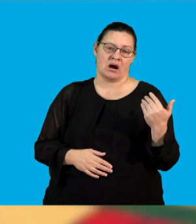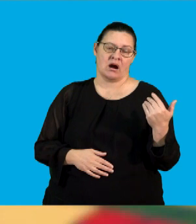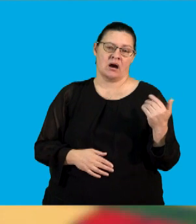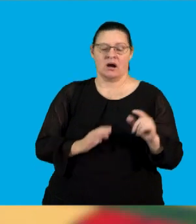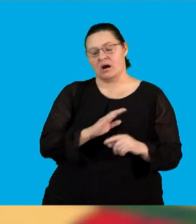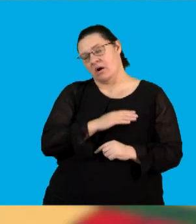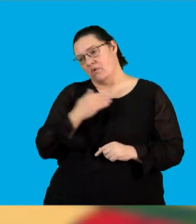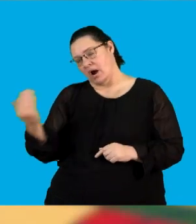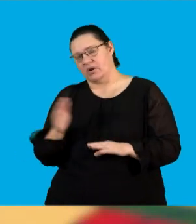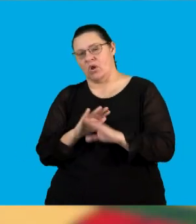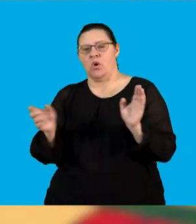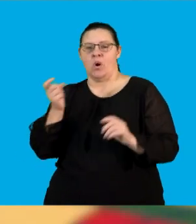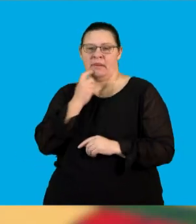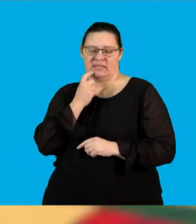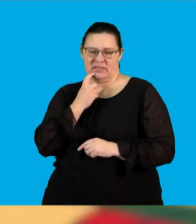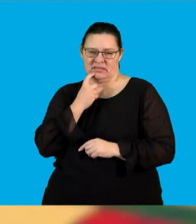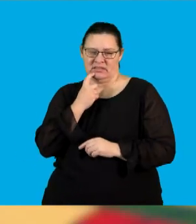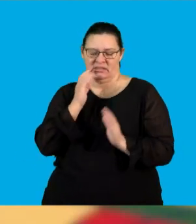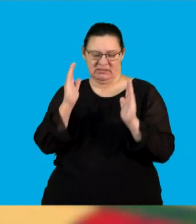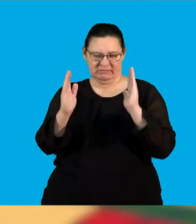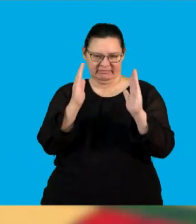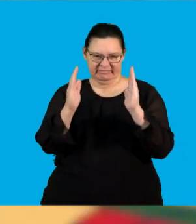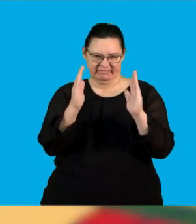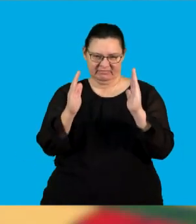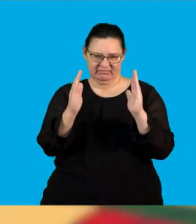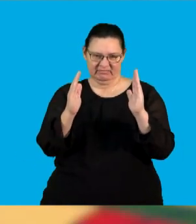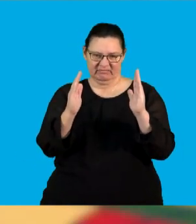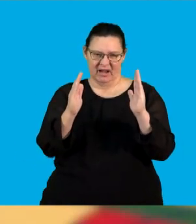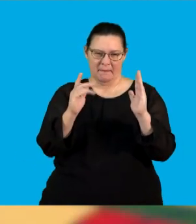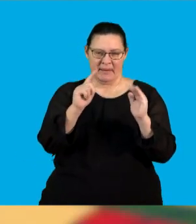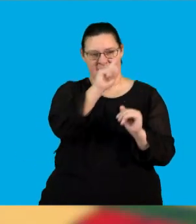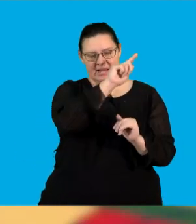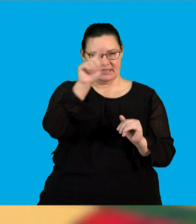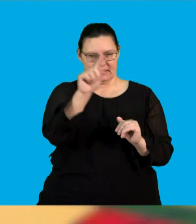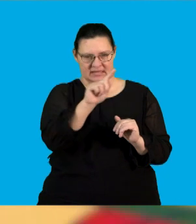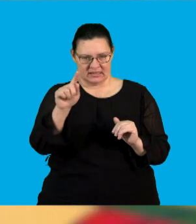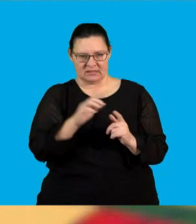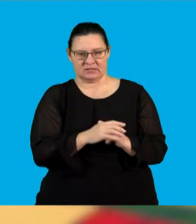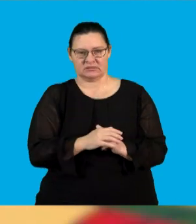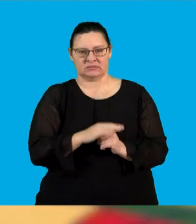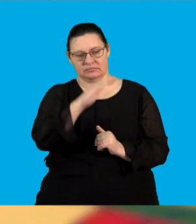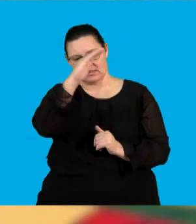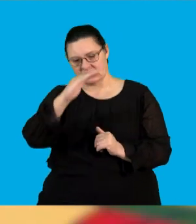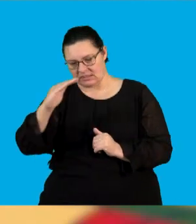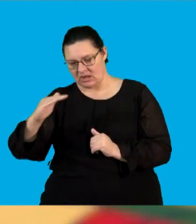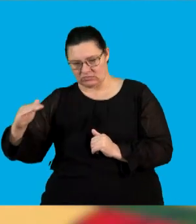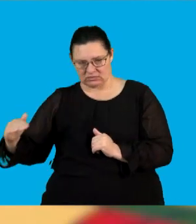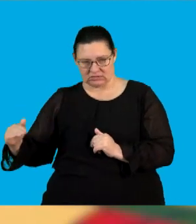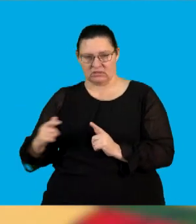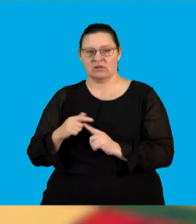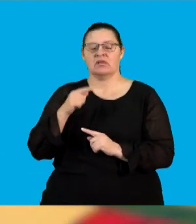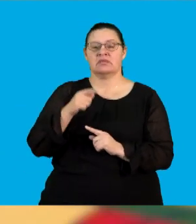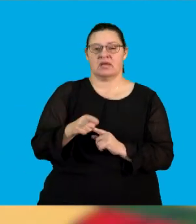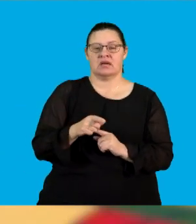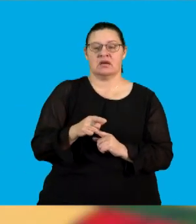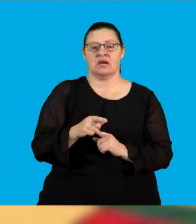side, we can find our non-metals. Then in between, they make a zigzag starting from boron going down, making a zigzag. So